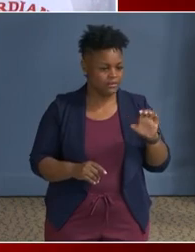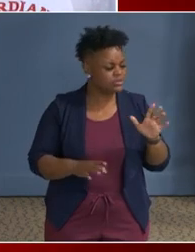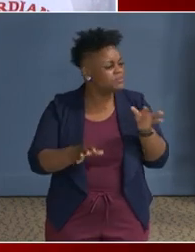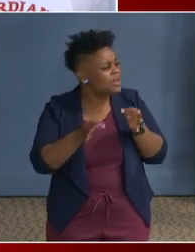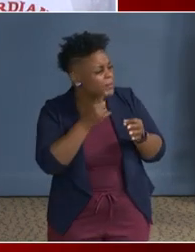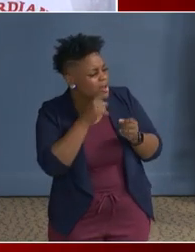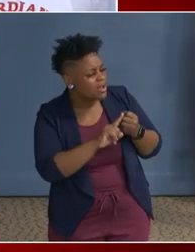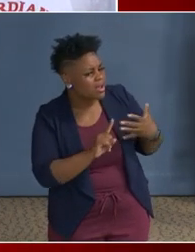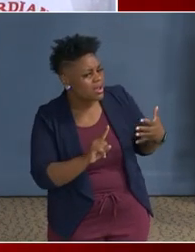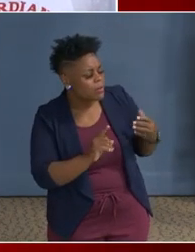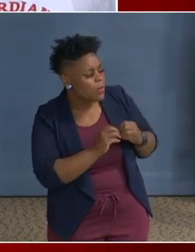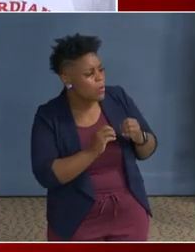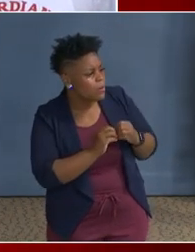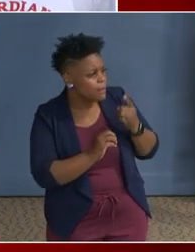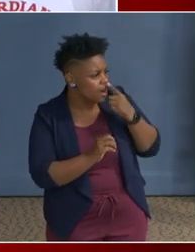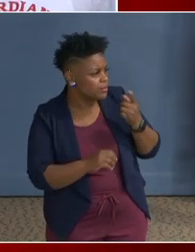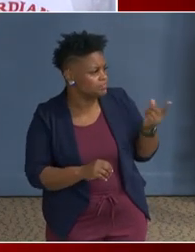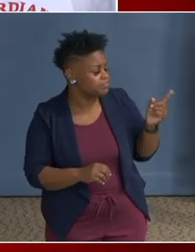about Sure. it? Yes.